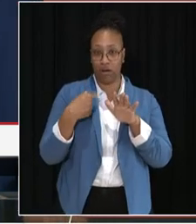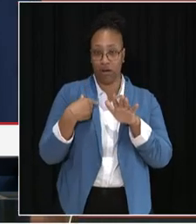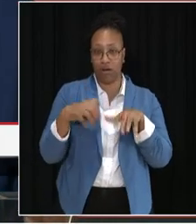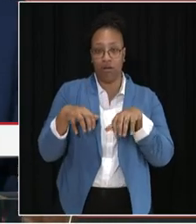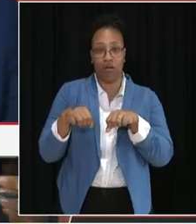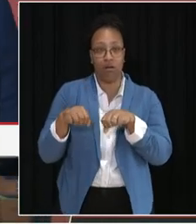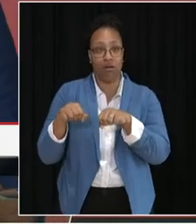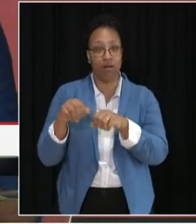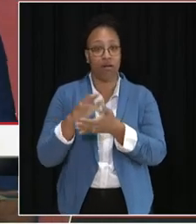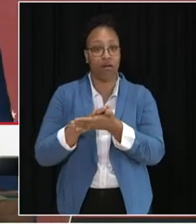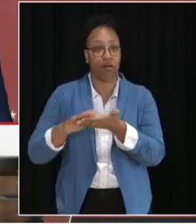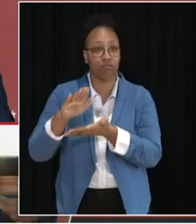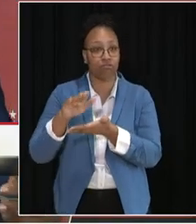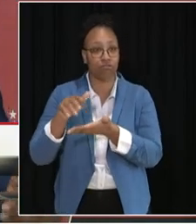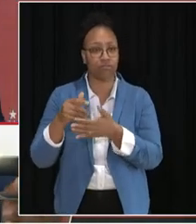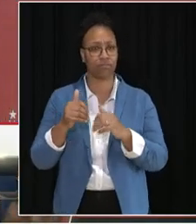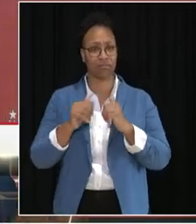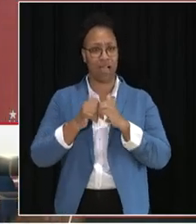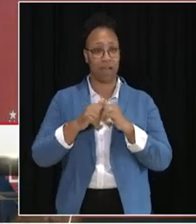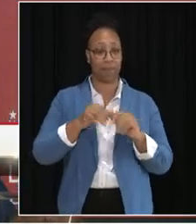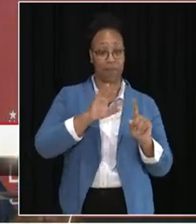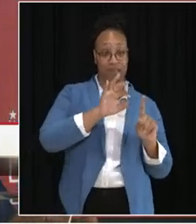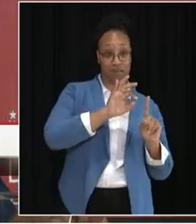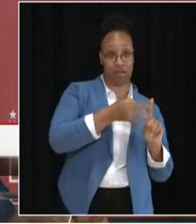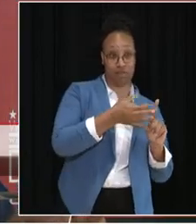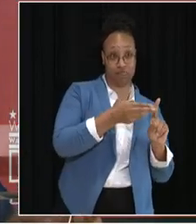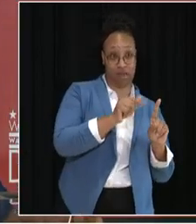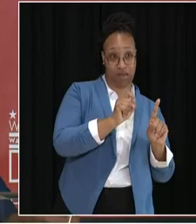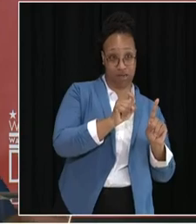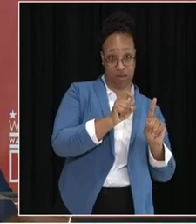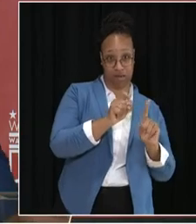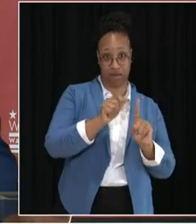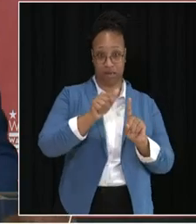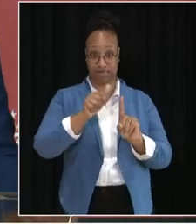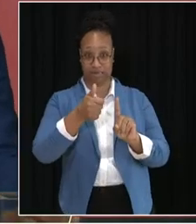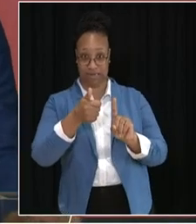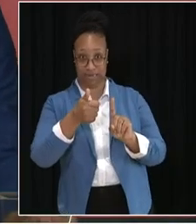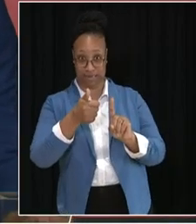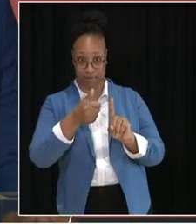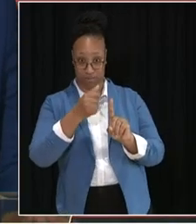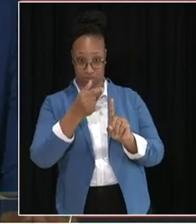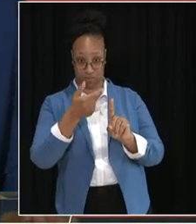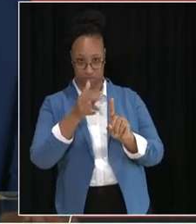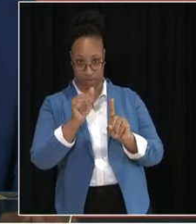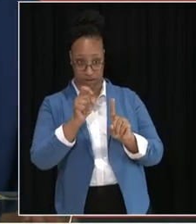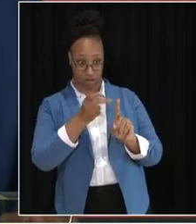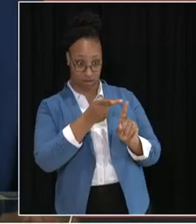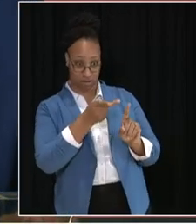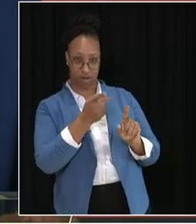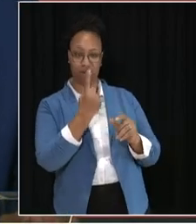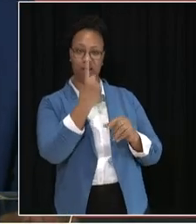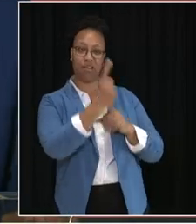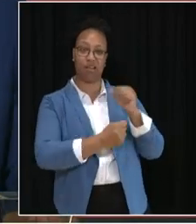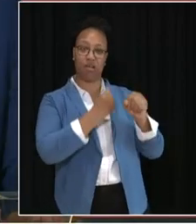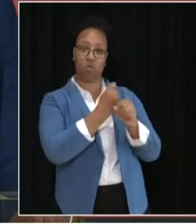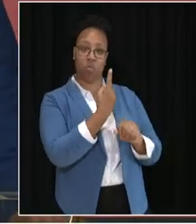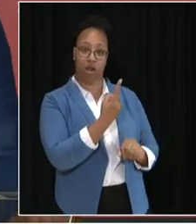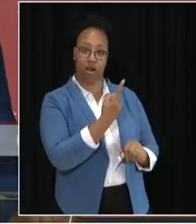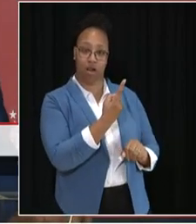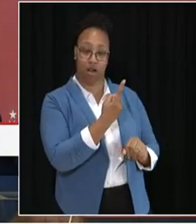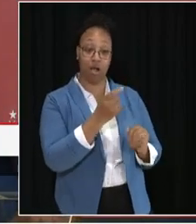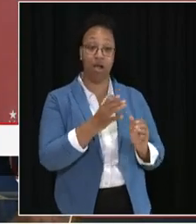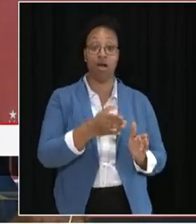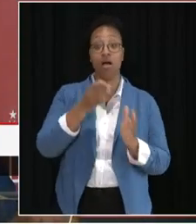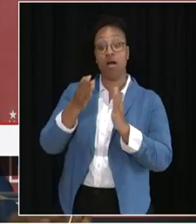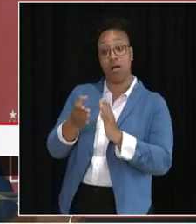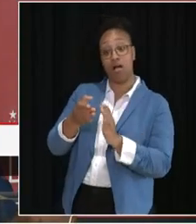order: 9th grade, 10th grade, year one, and year two, to acknowledge our students' commitment to the Bard Early College Program. I am also